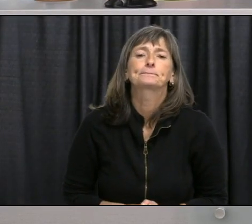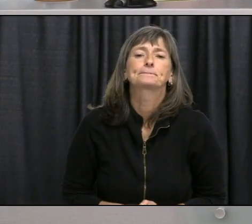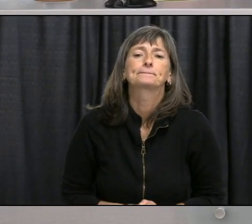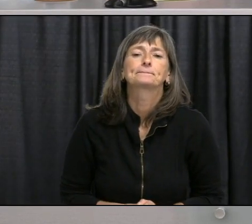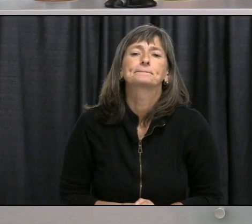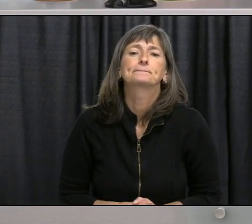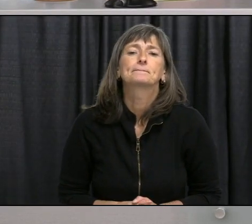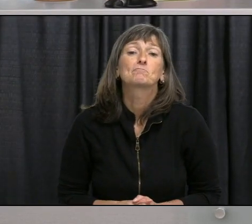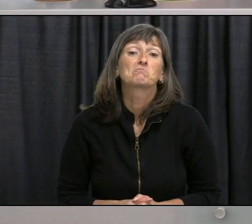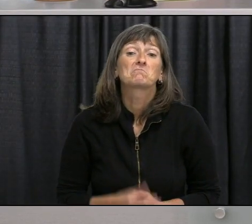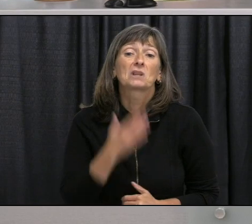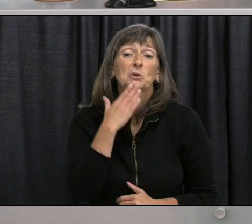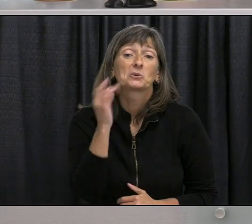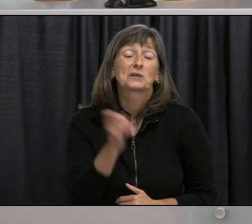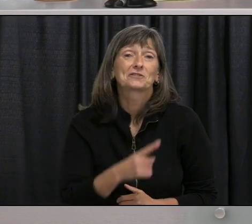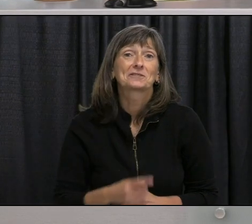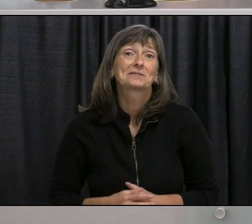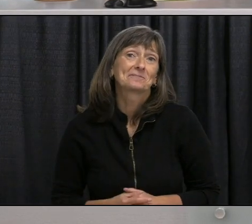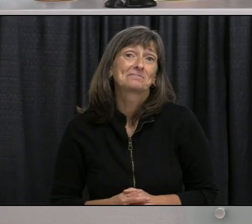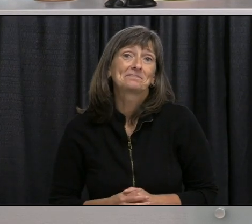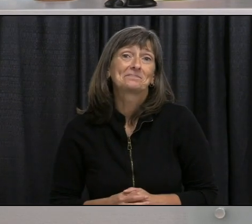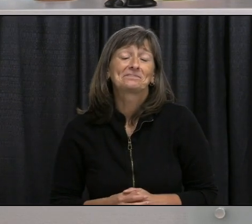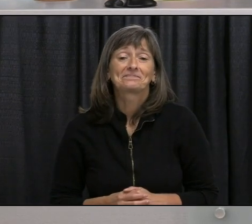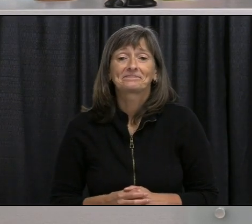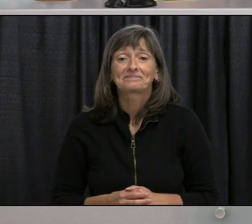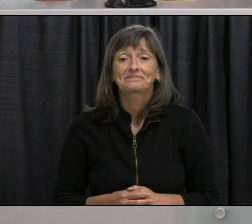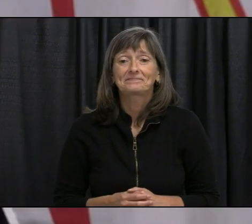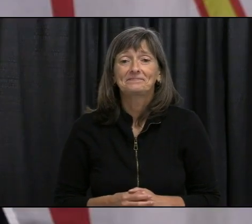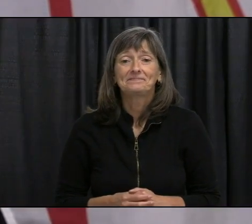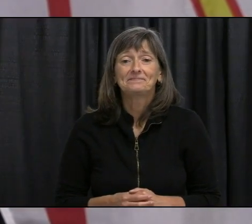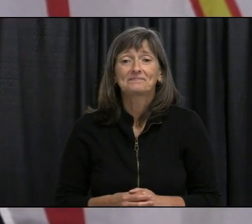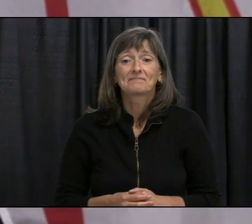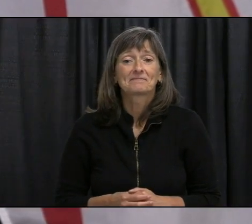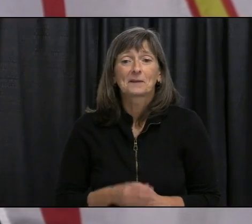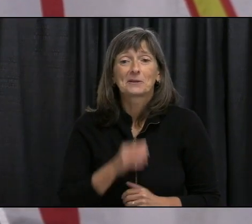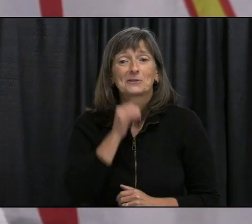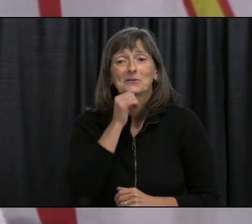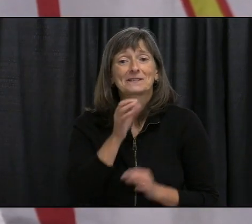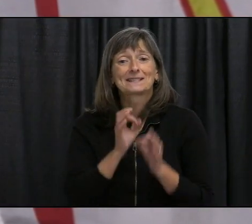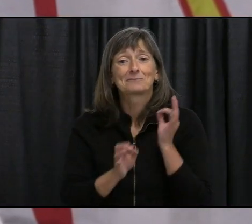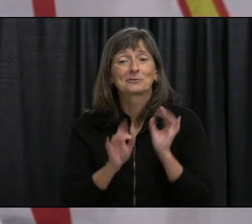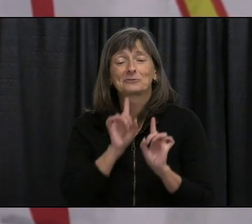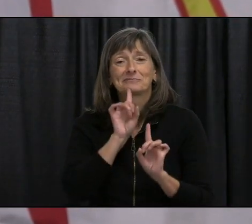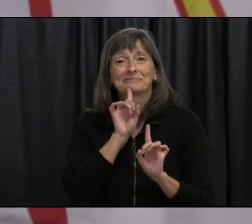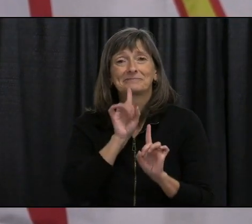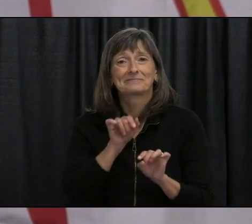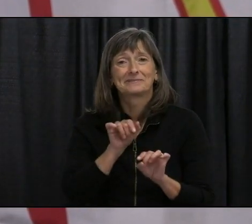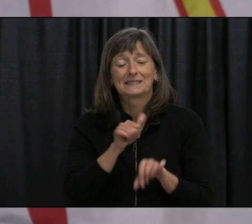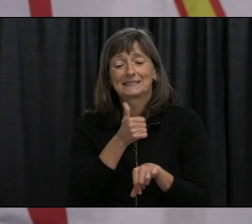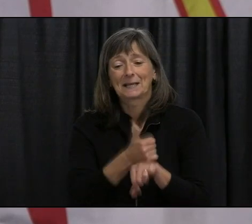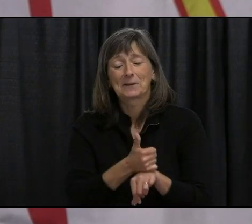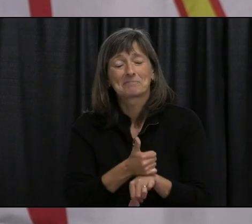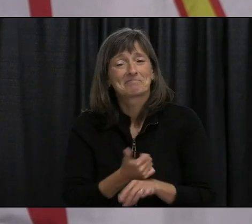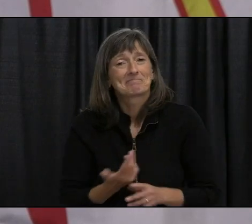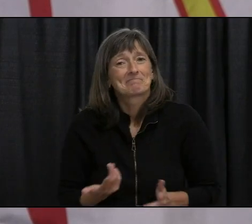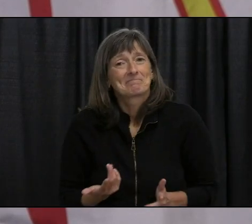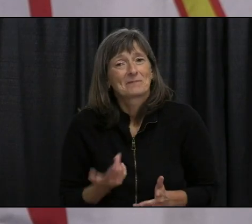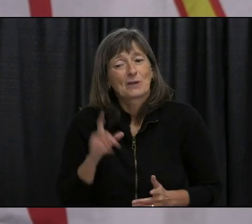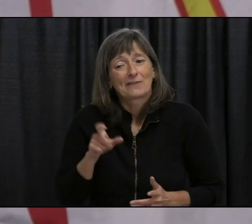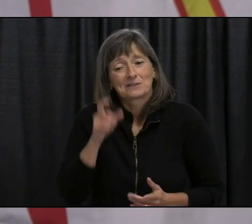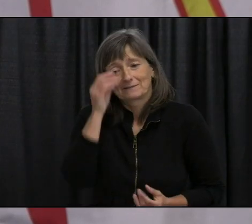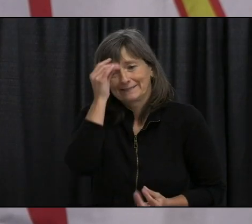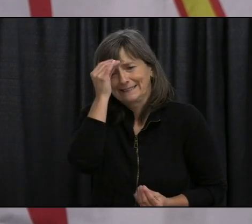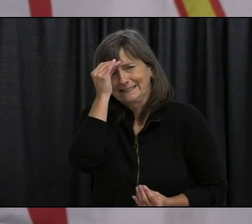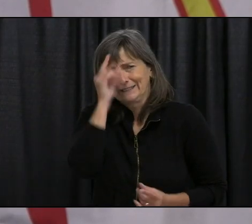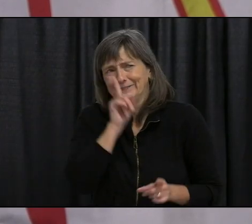those are good questions. They're not just simple to implement, and takes a lot of thought